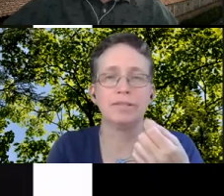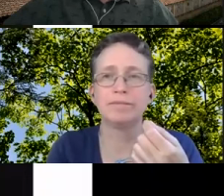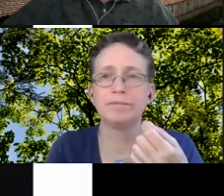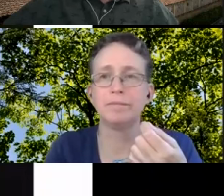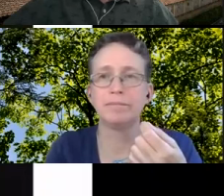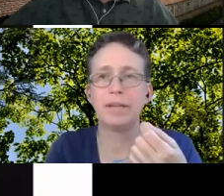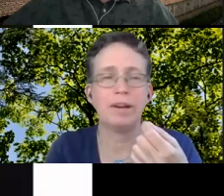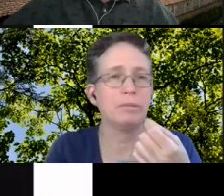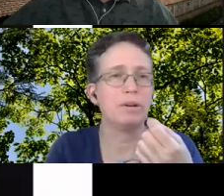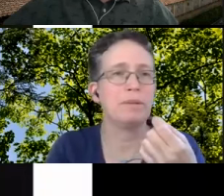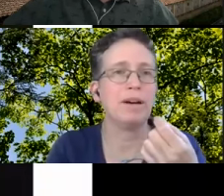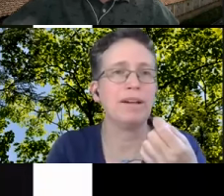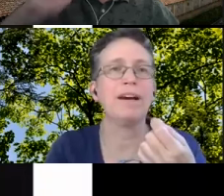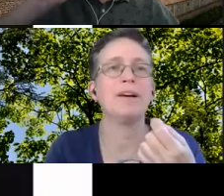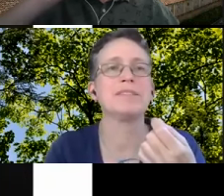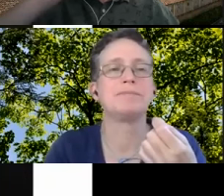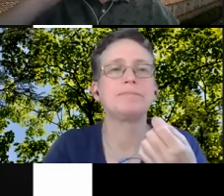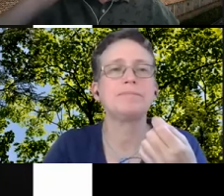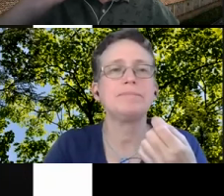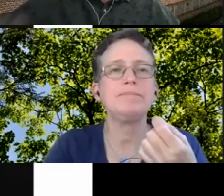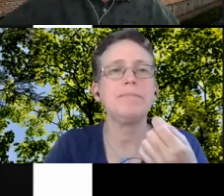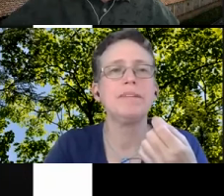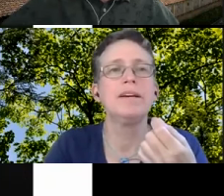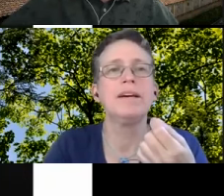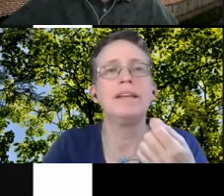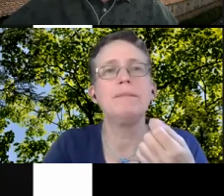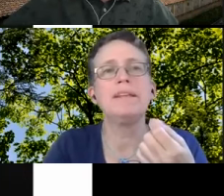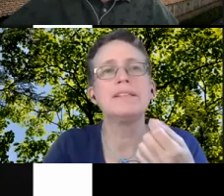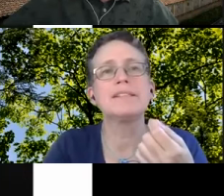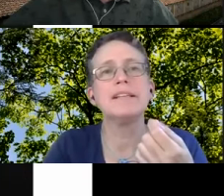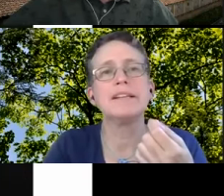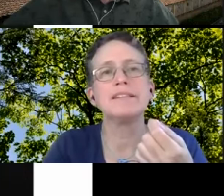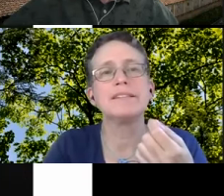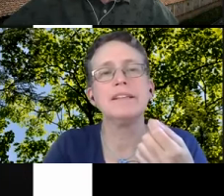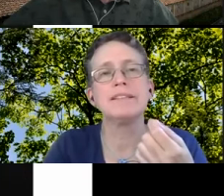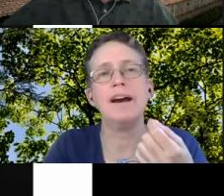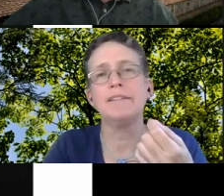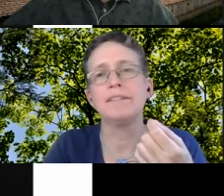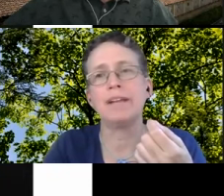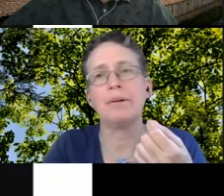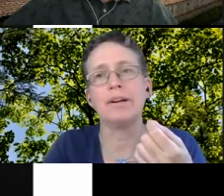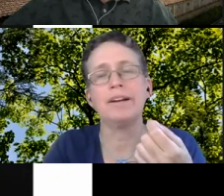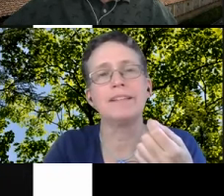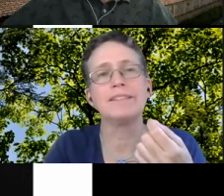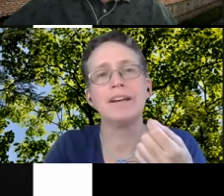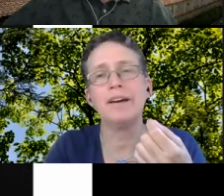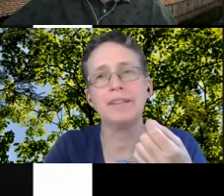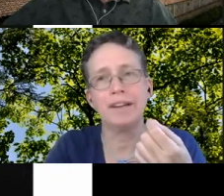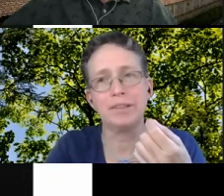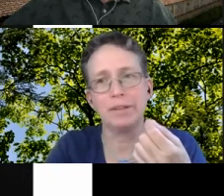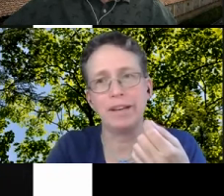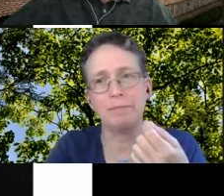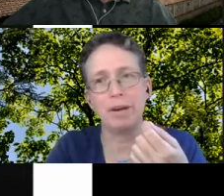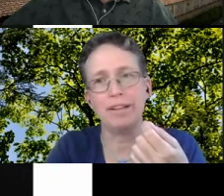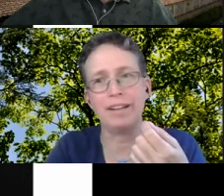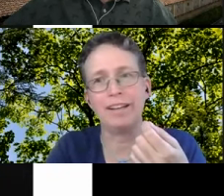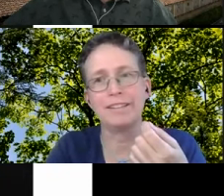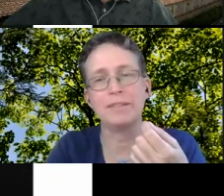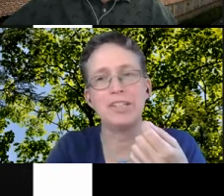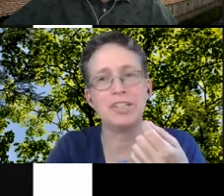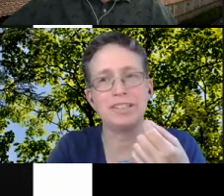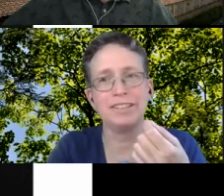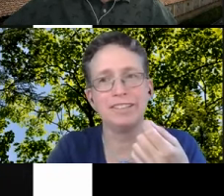our playground equipment behind the house. And they make these slits in the side of the flower and suck out the nectar without